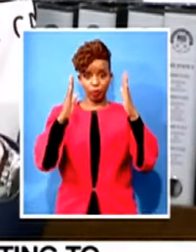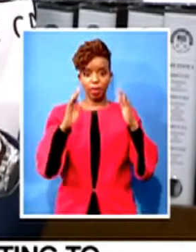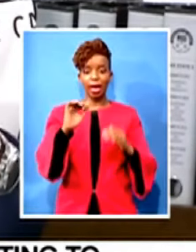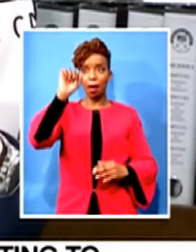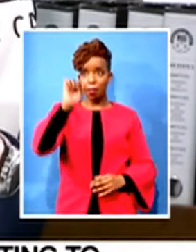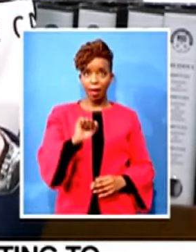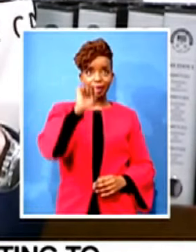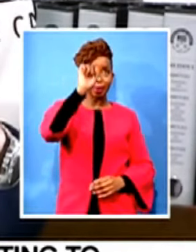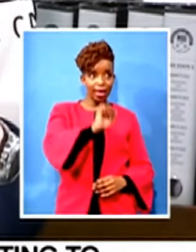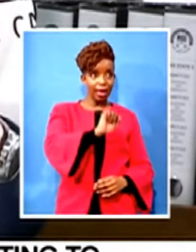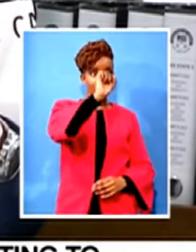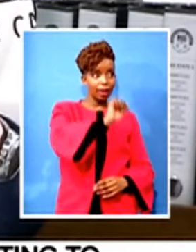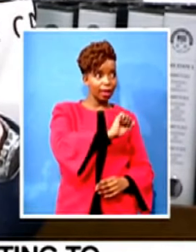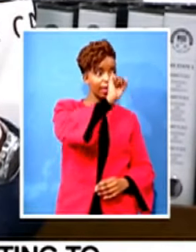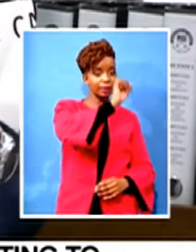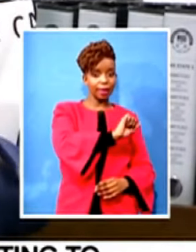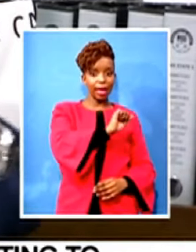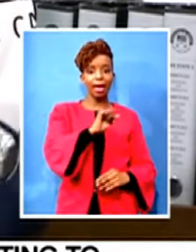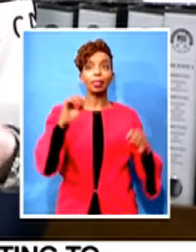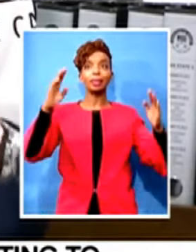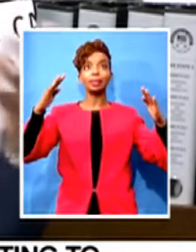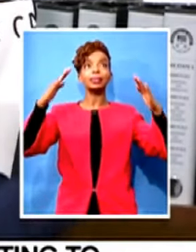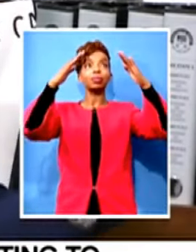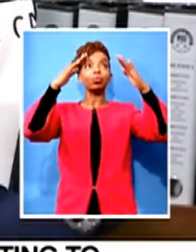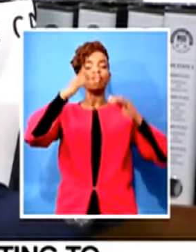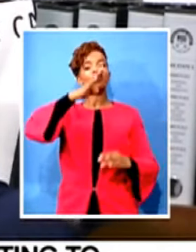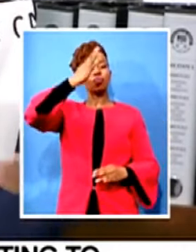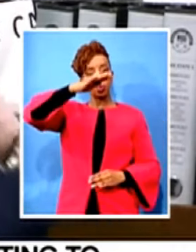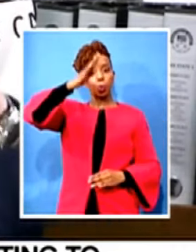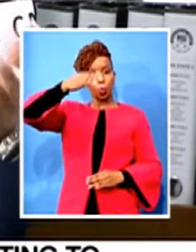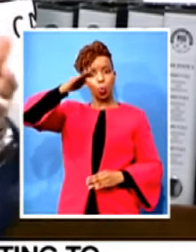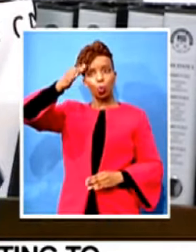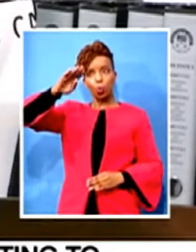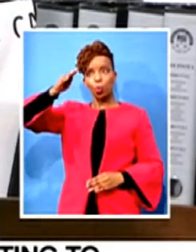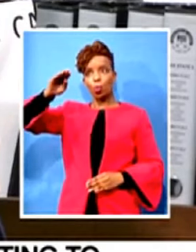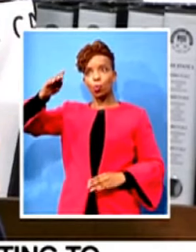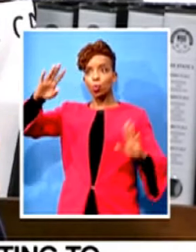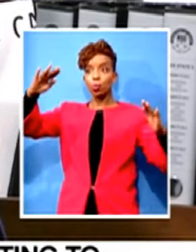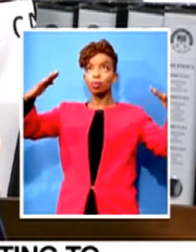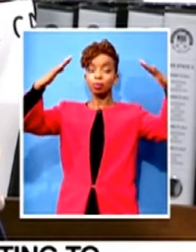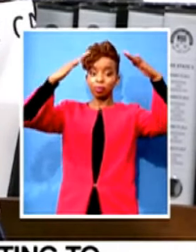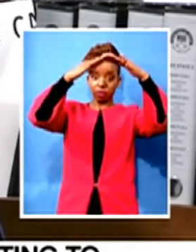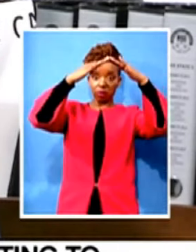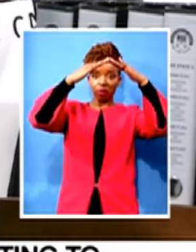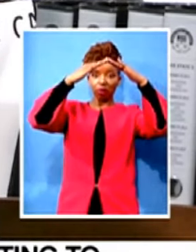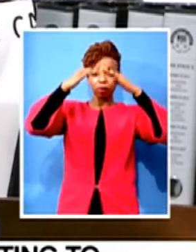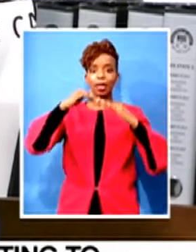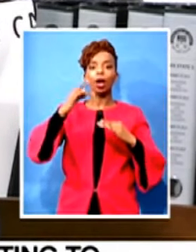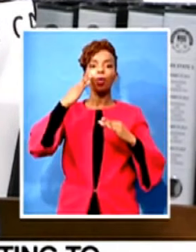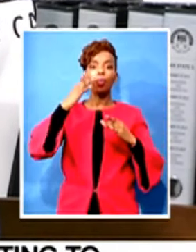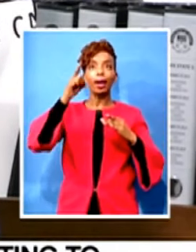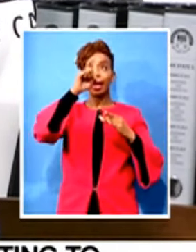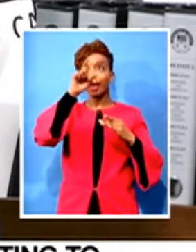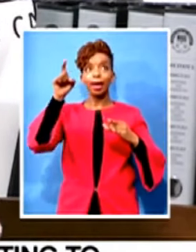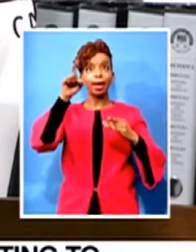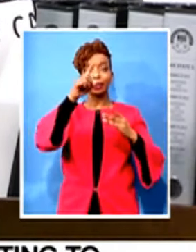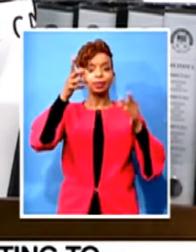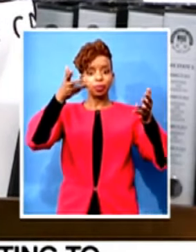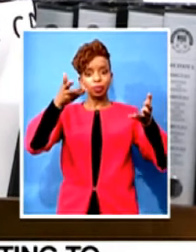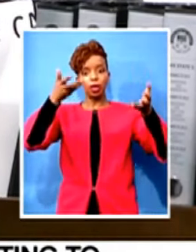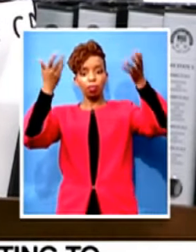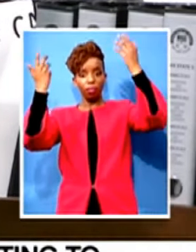the asbestos, the wooden posts must also go away. You find some of them they're no longer in a good condition.